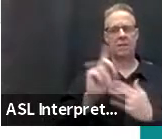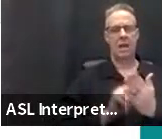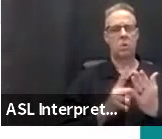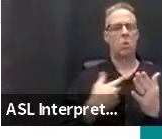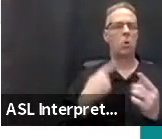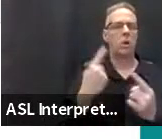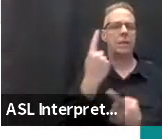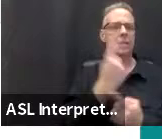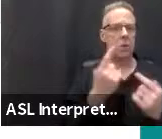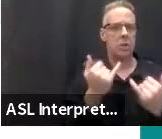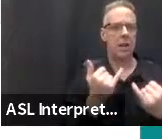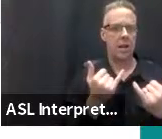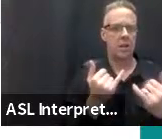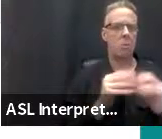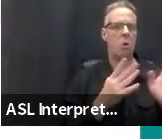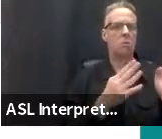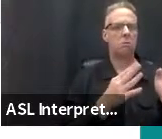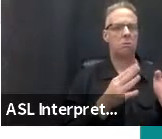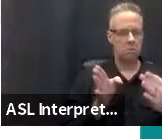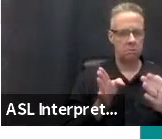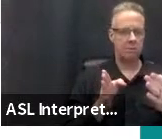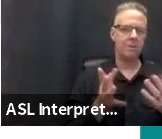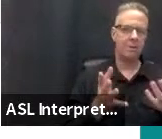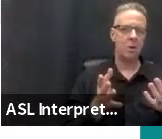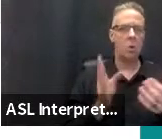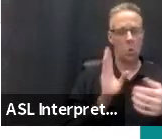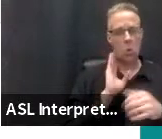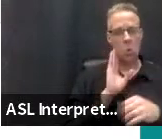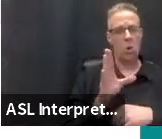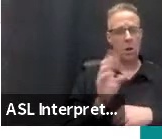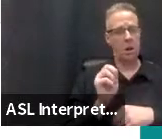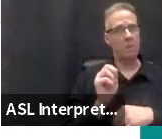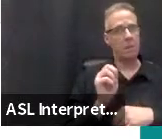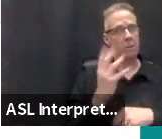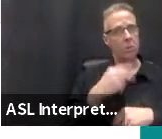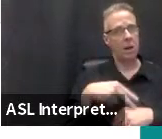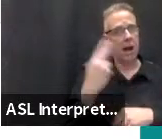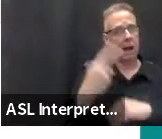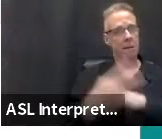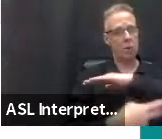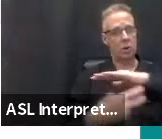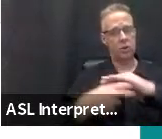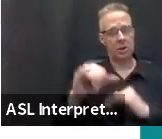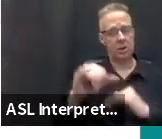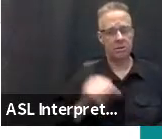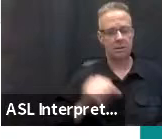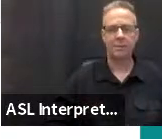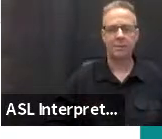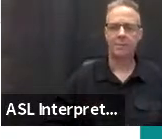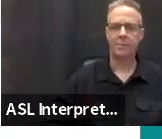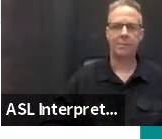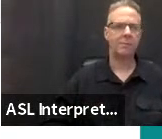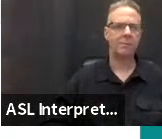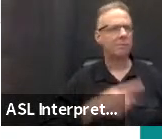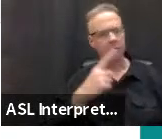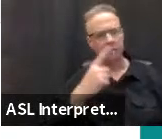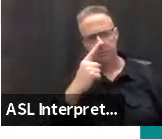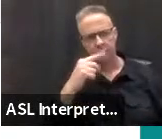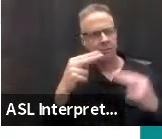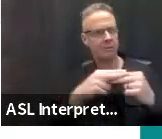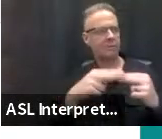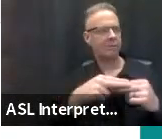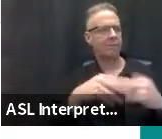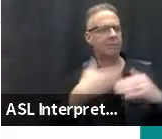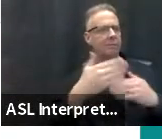today, push us in that direction. And it is going to be a fairly high bridge. So. Yeah, and Kayla, could you advance the slide one? Because the next